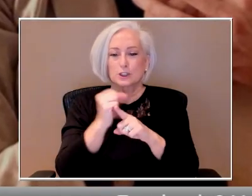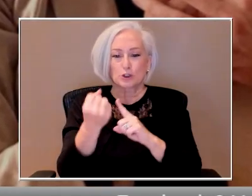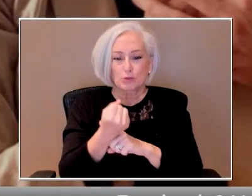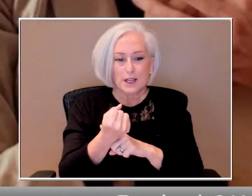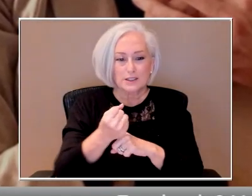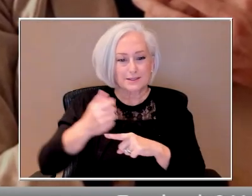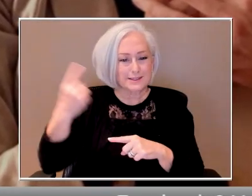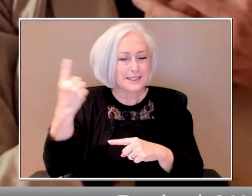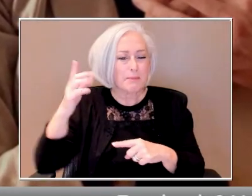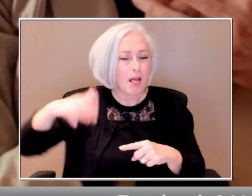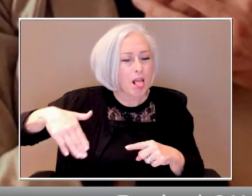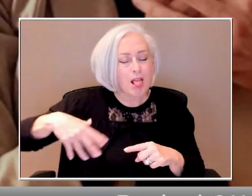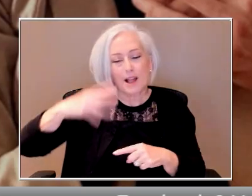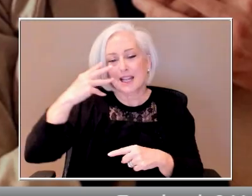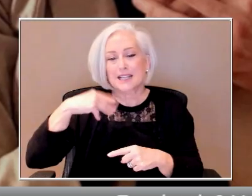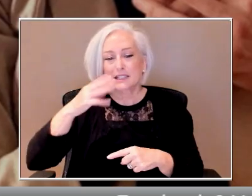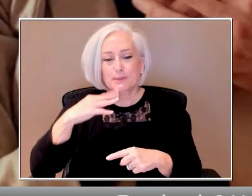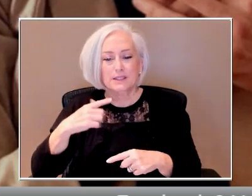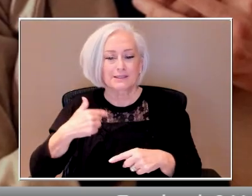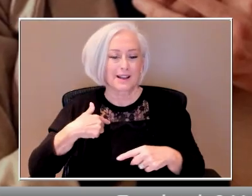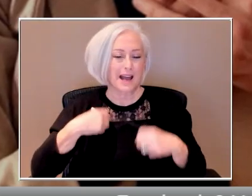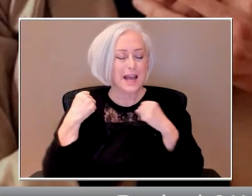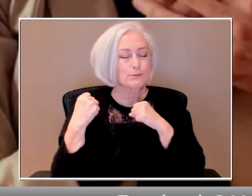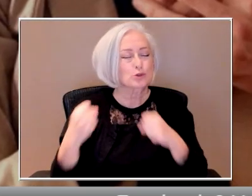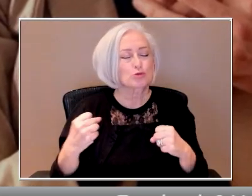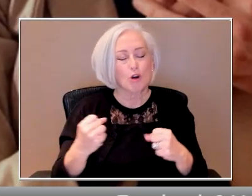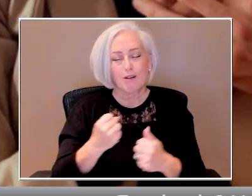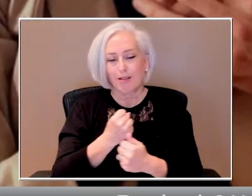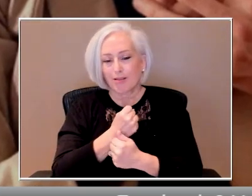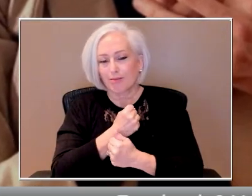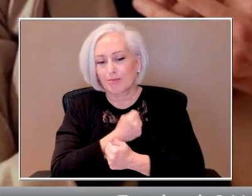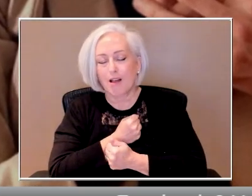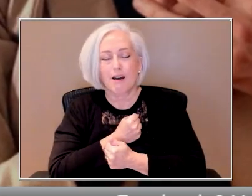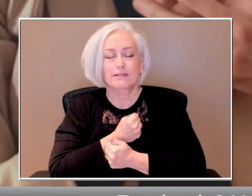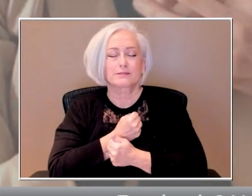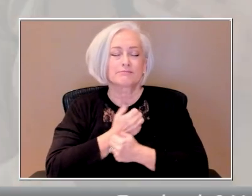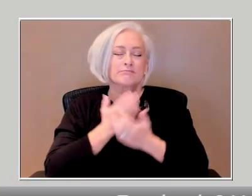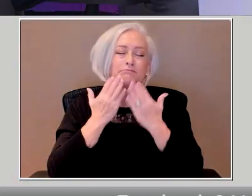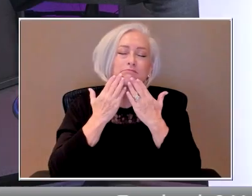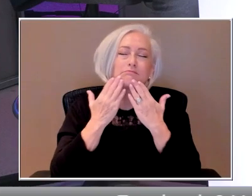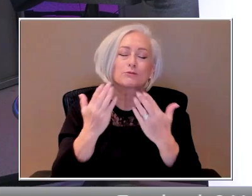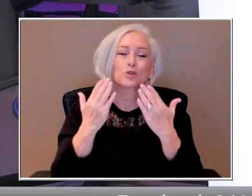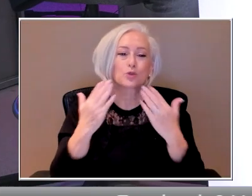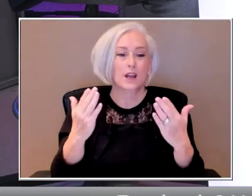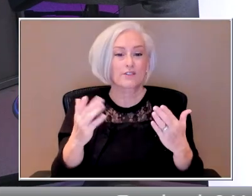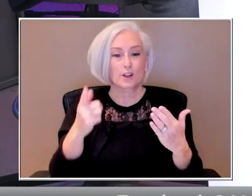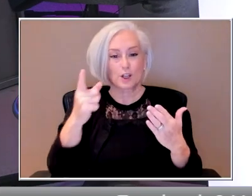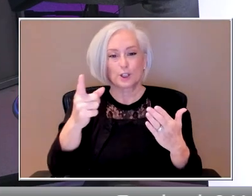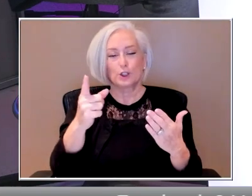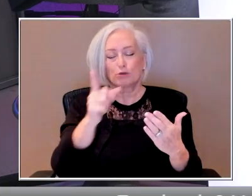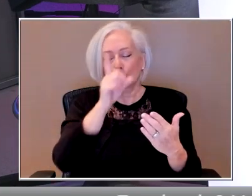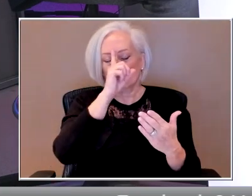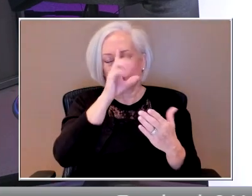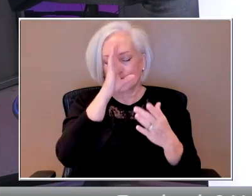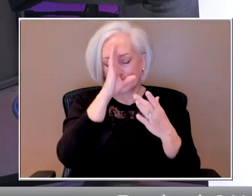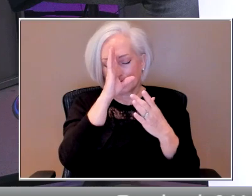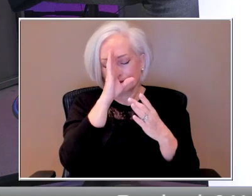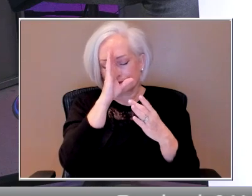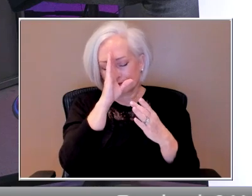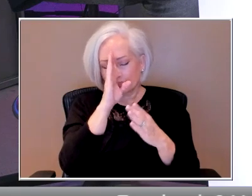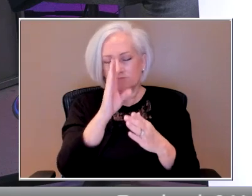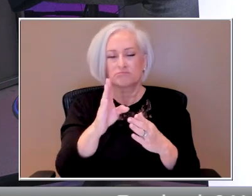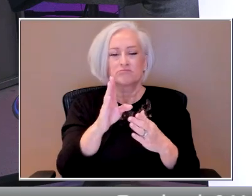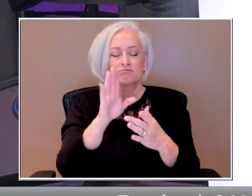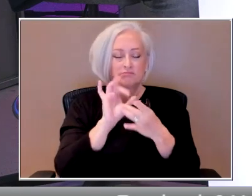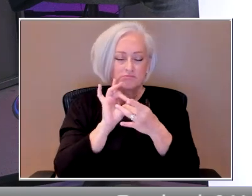I'm loved, I'm grateful." You stayed so centered throughout all of this, and you attribute that to the work you did ahead